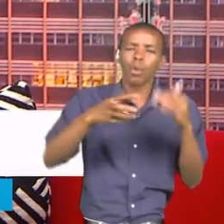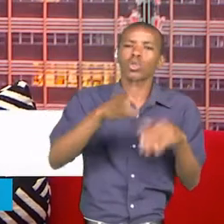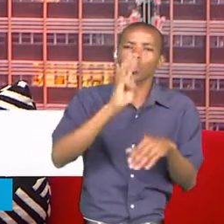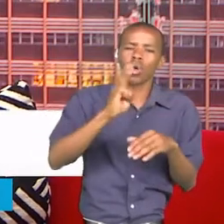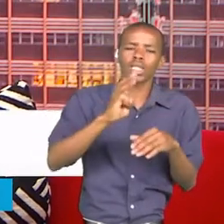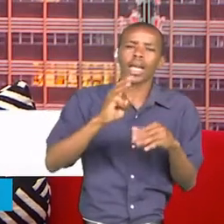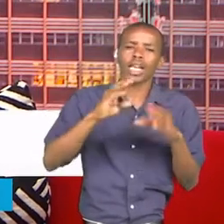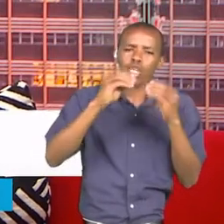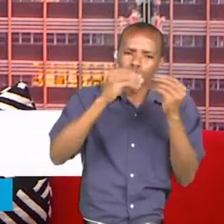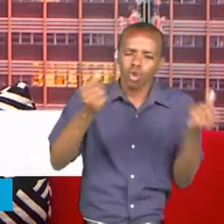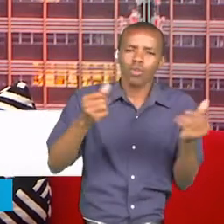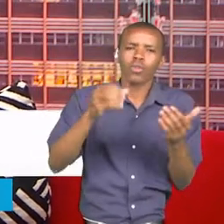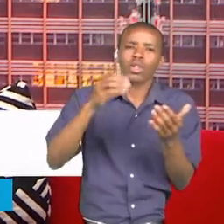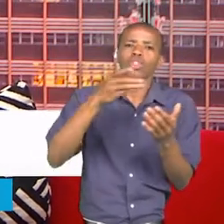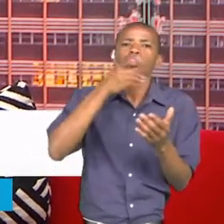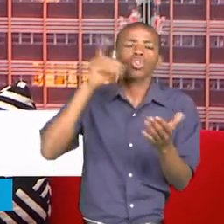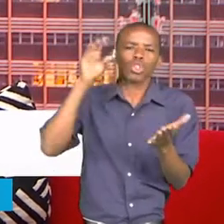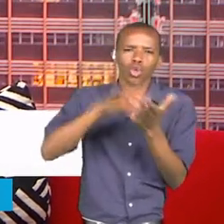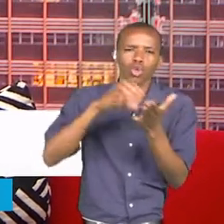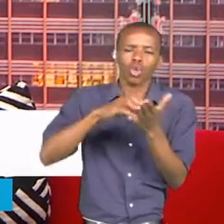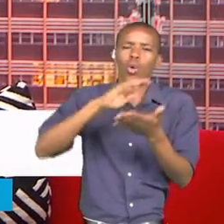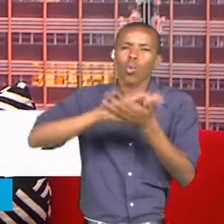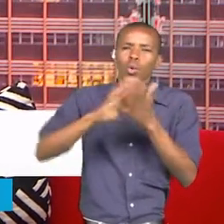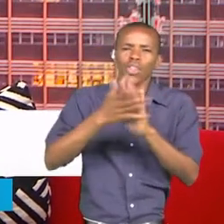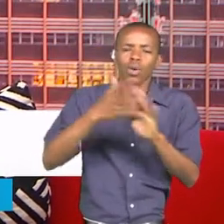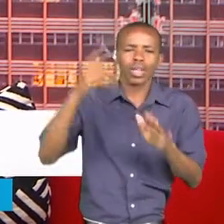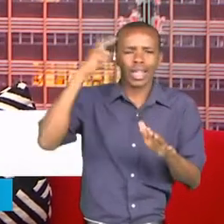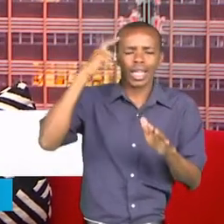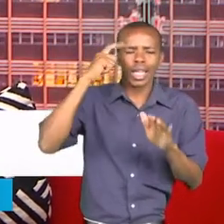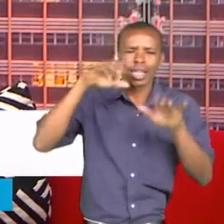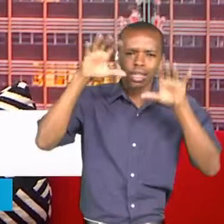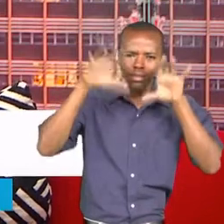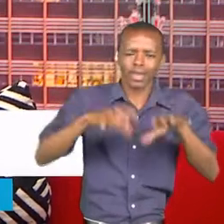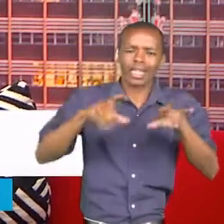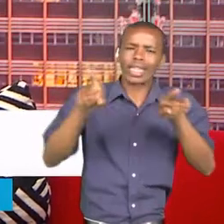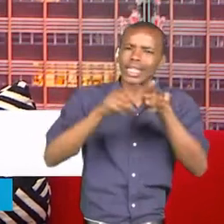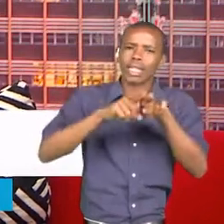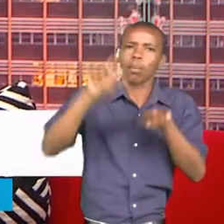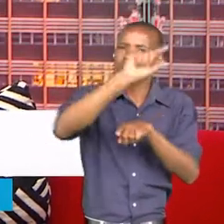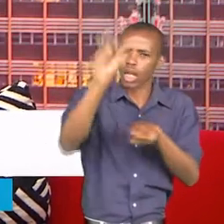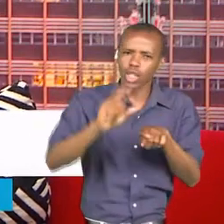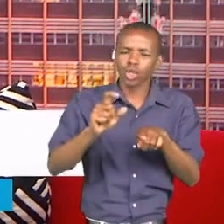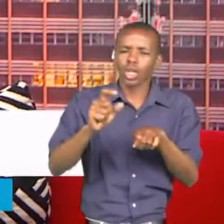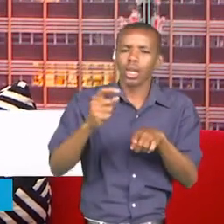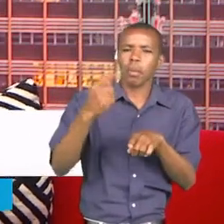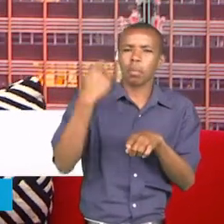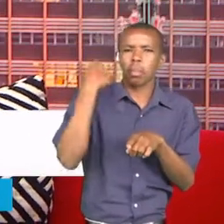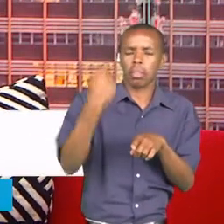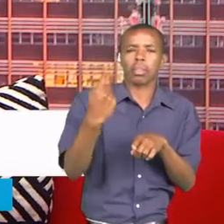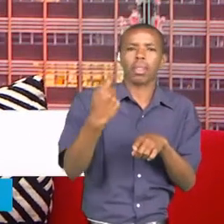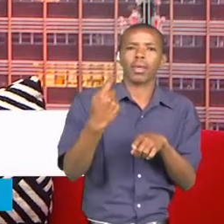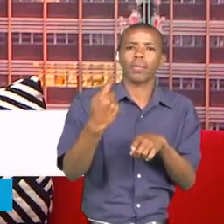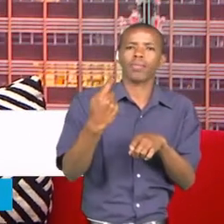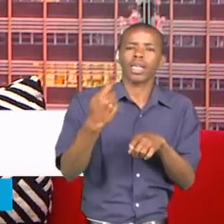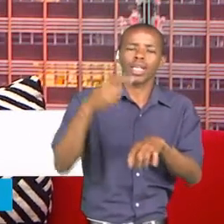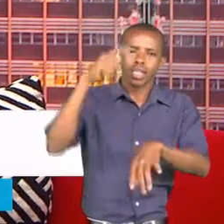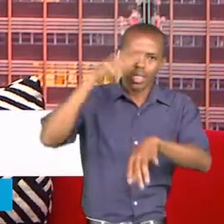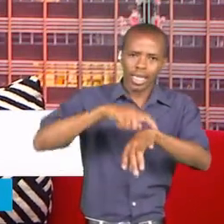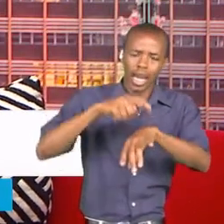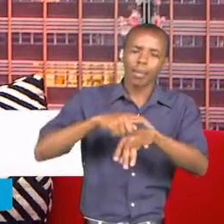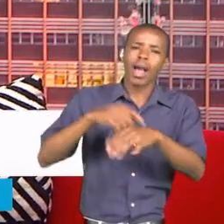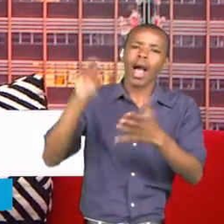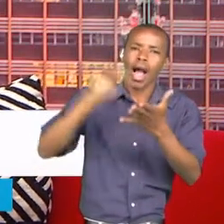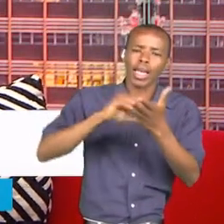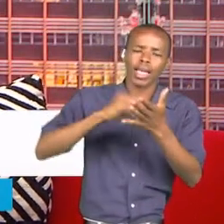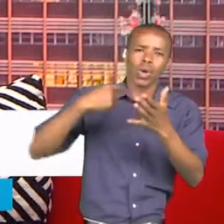drought situation without thinking about the flood that's going to come to the same region in a few days' time. So it's time again